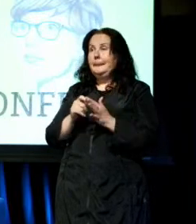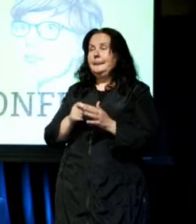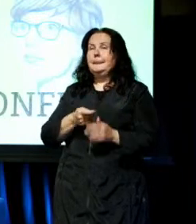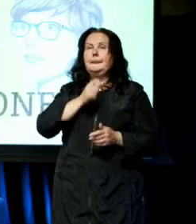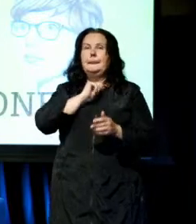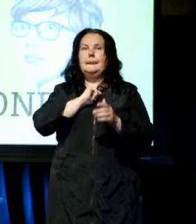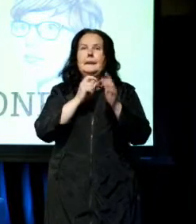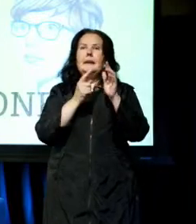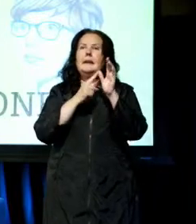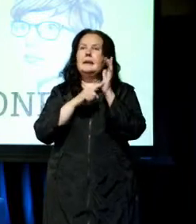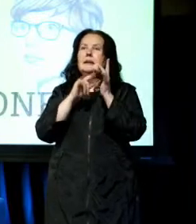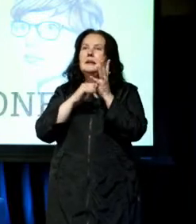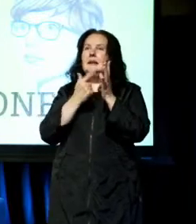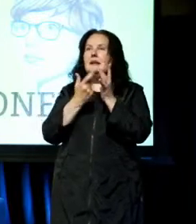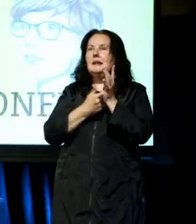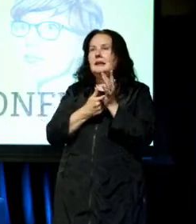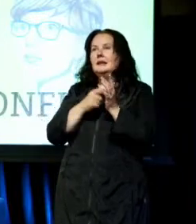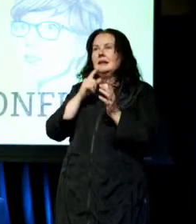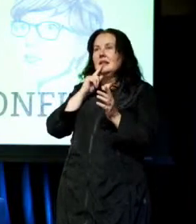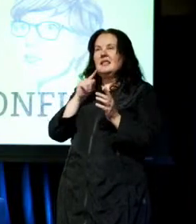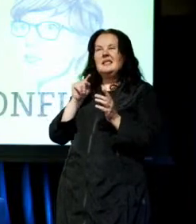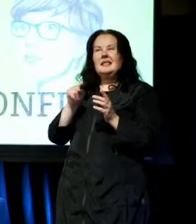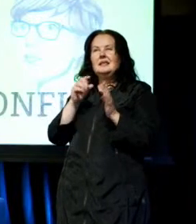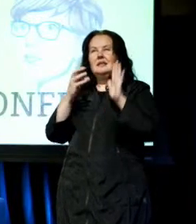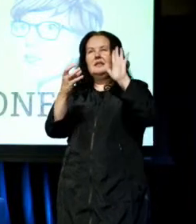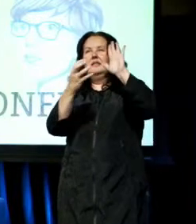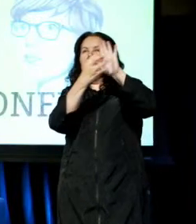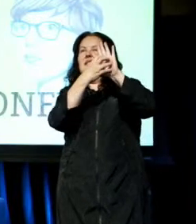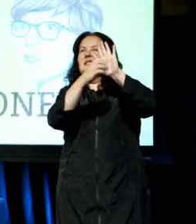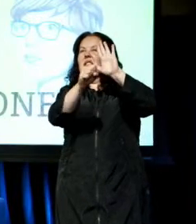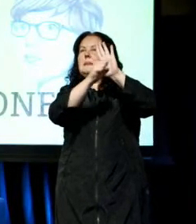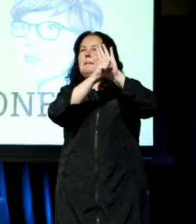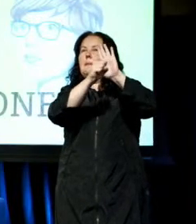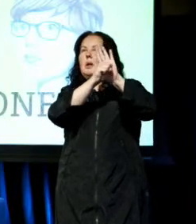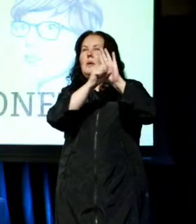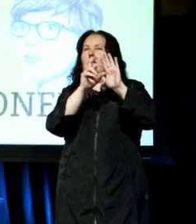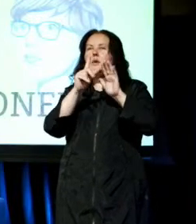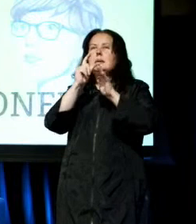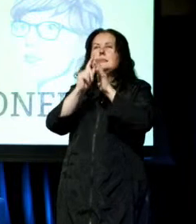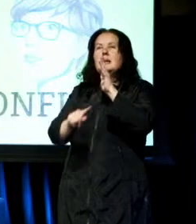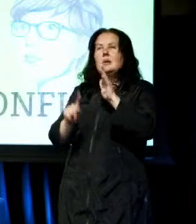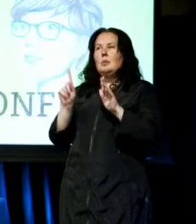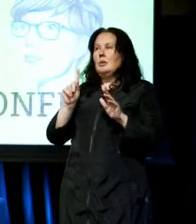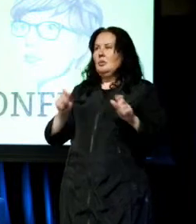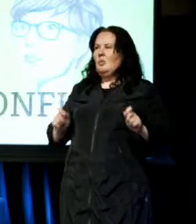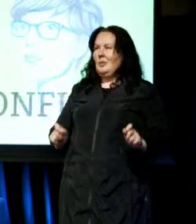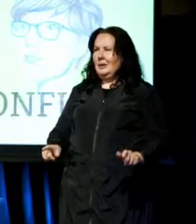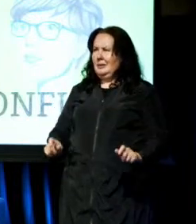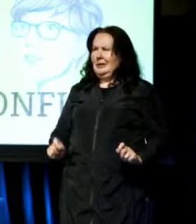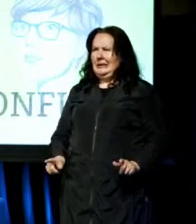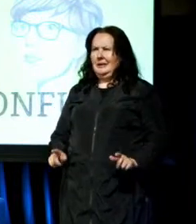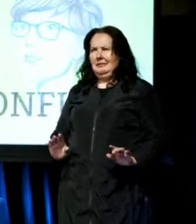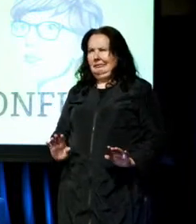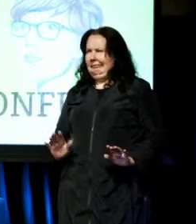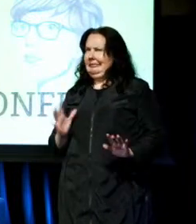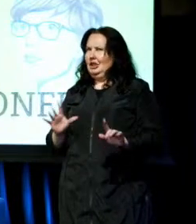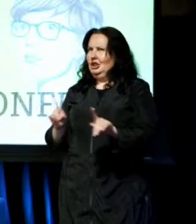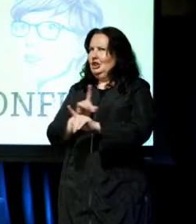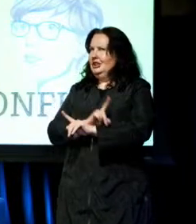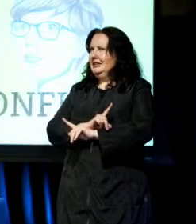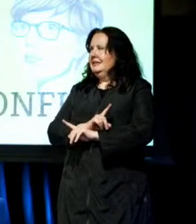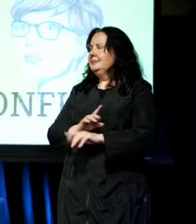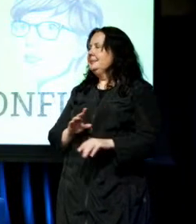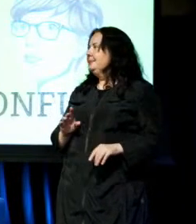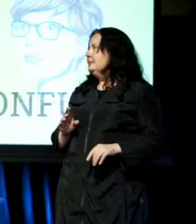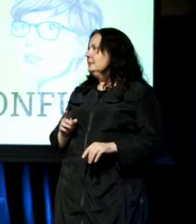The emoji for disability is a wheelchair. And so that's, but even that, those needs aren't being met in. Every time I see